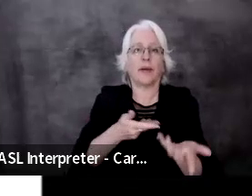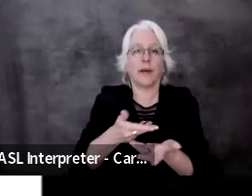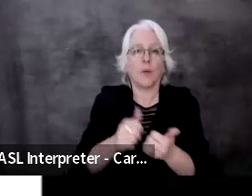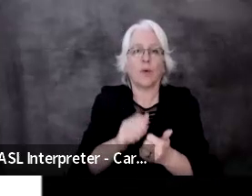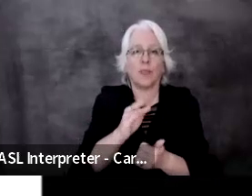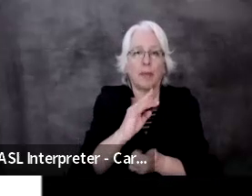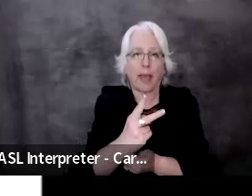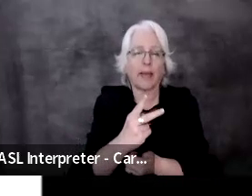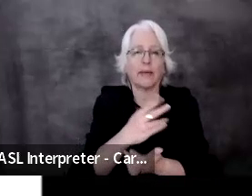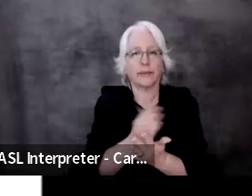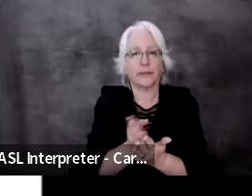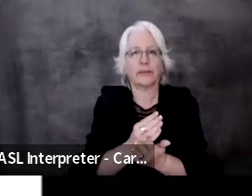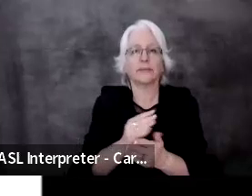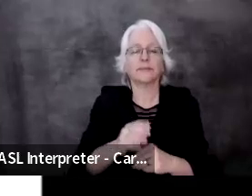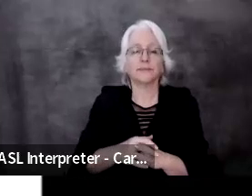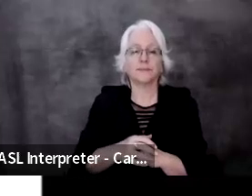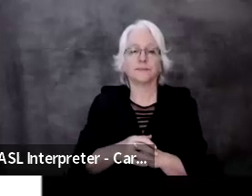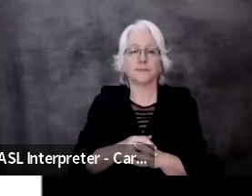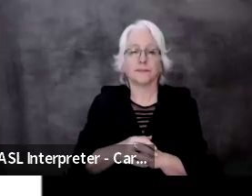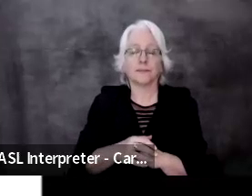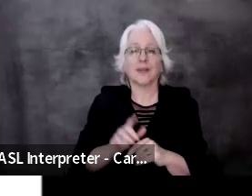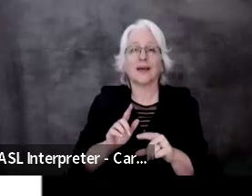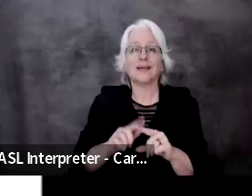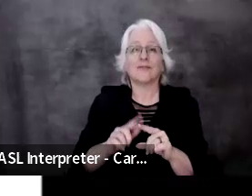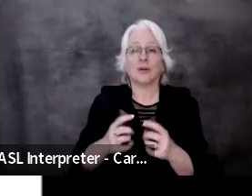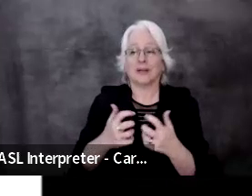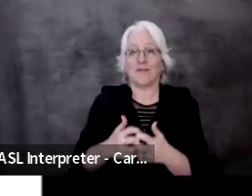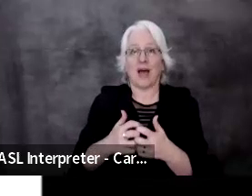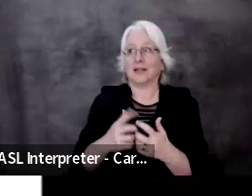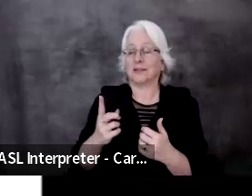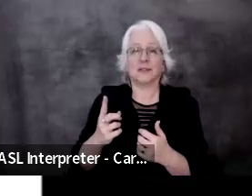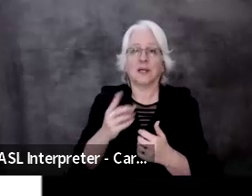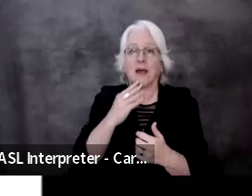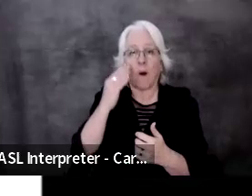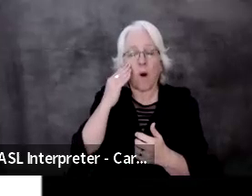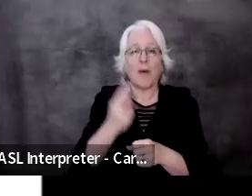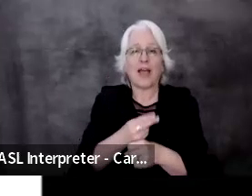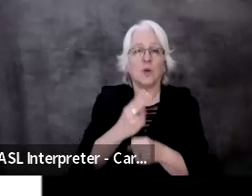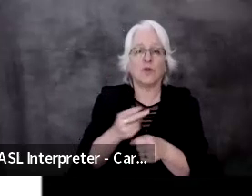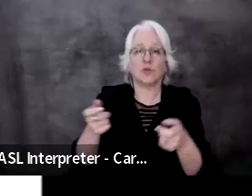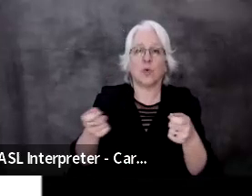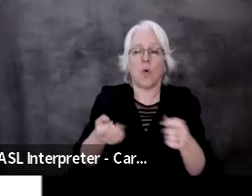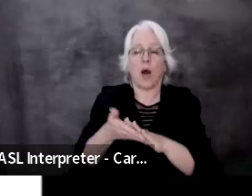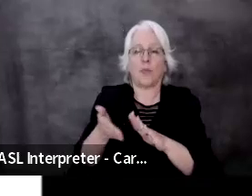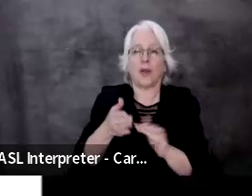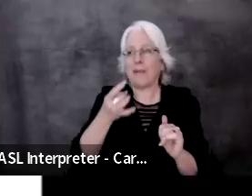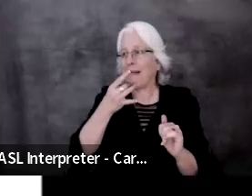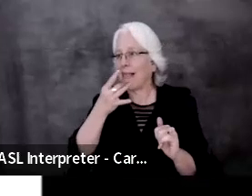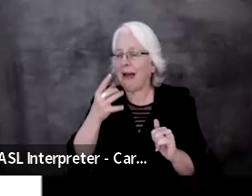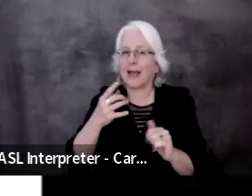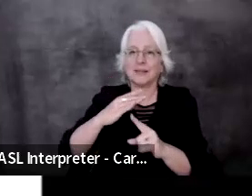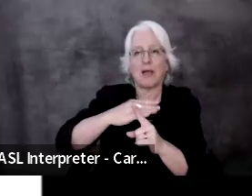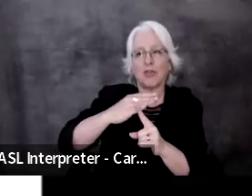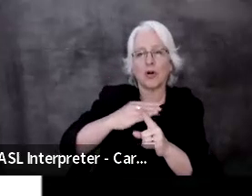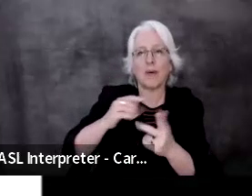and so on. Household devices, I use it for my lights, my thermostats, my air